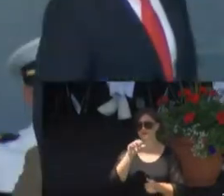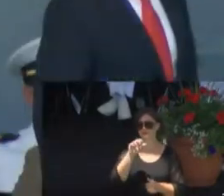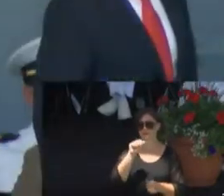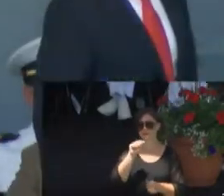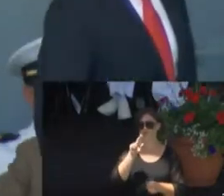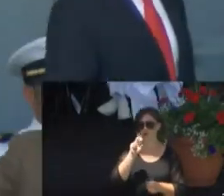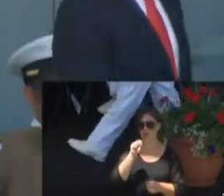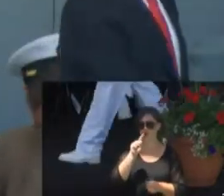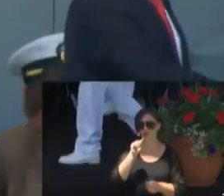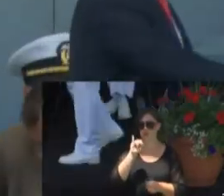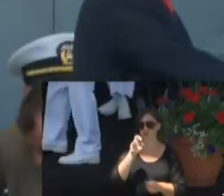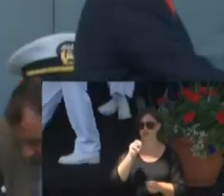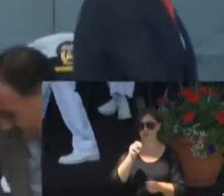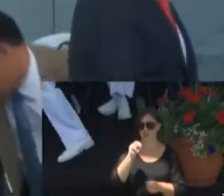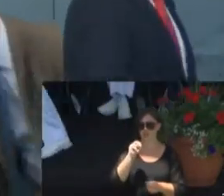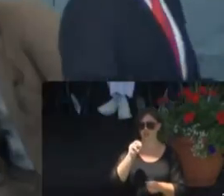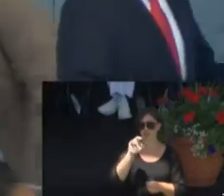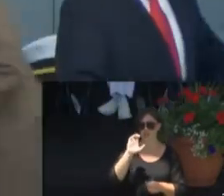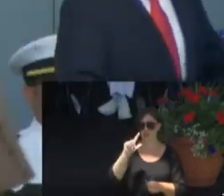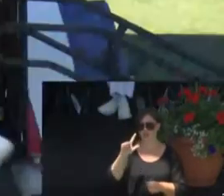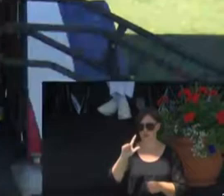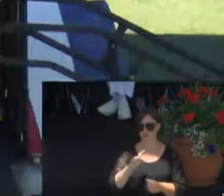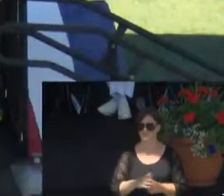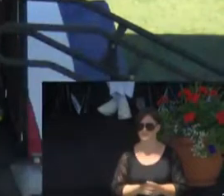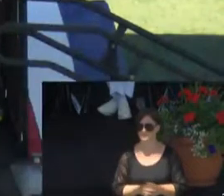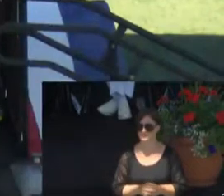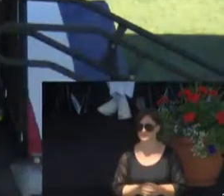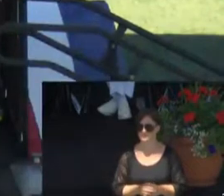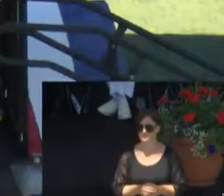Austin James Ernest, cum laude.